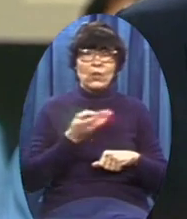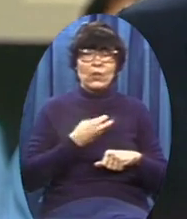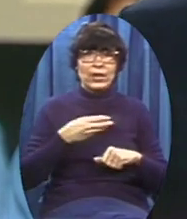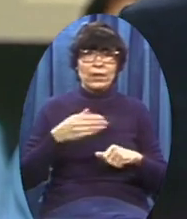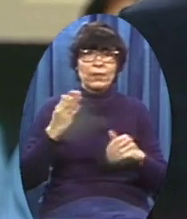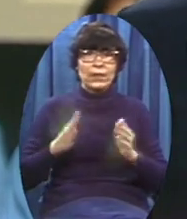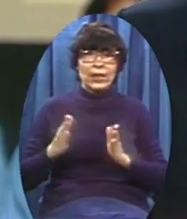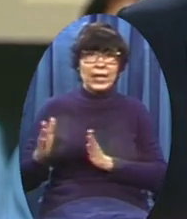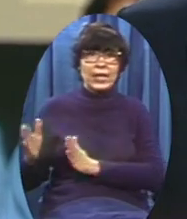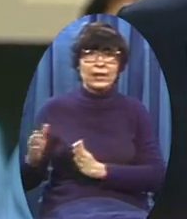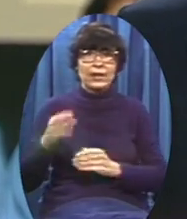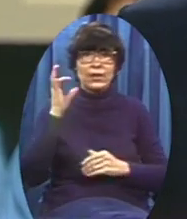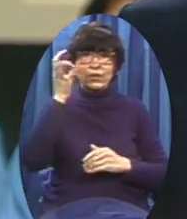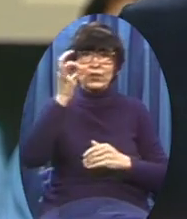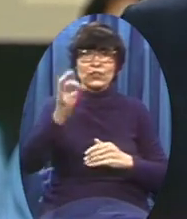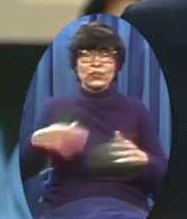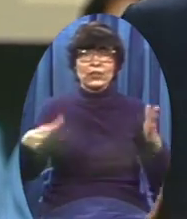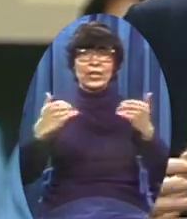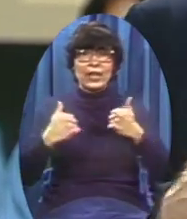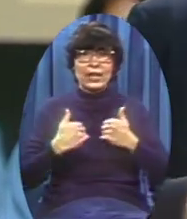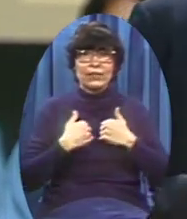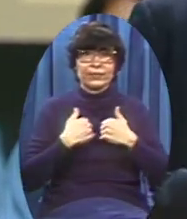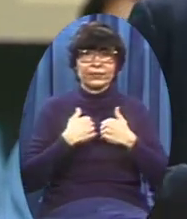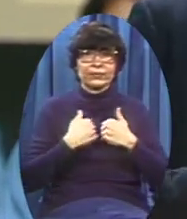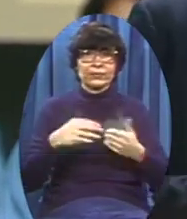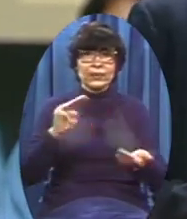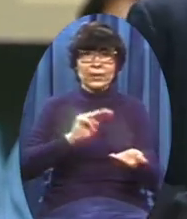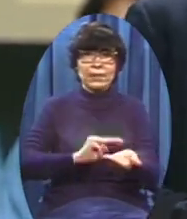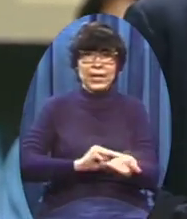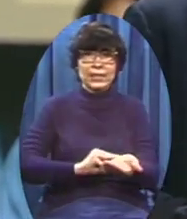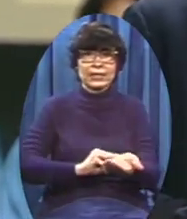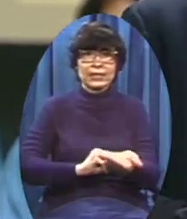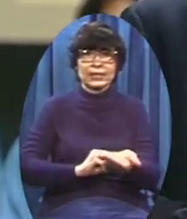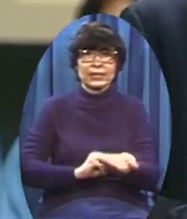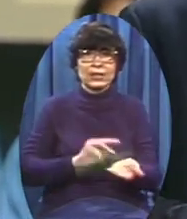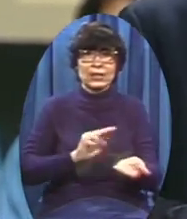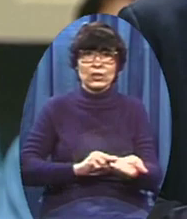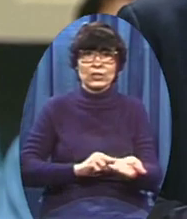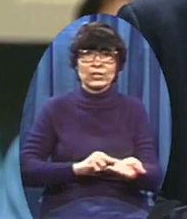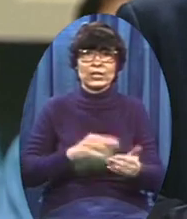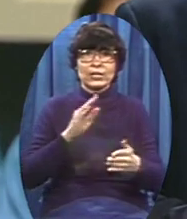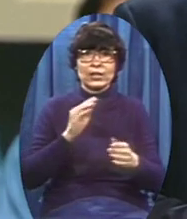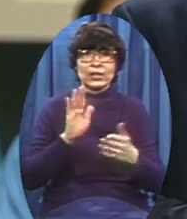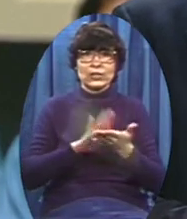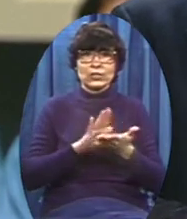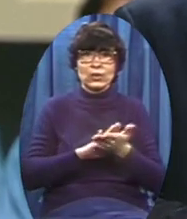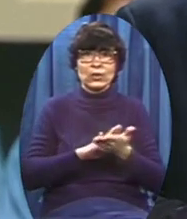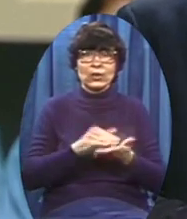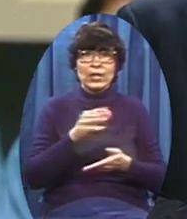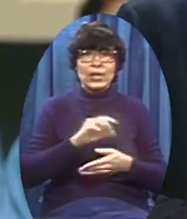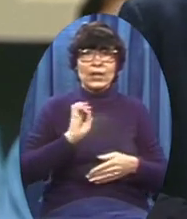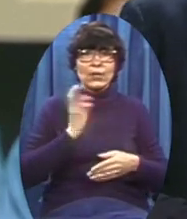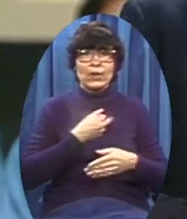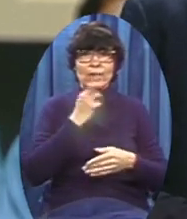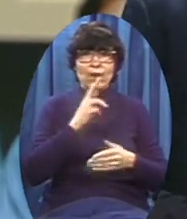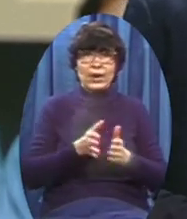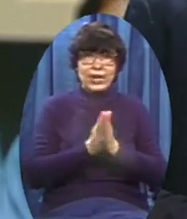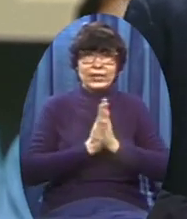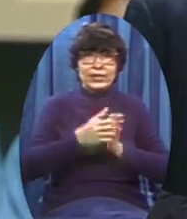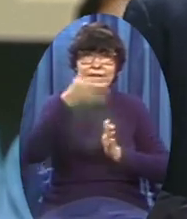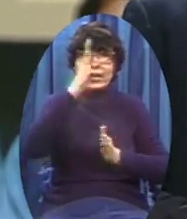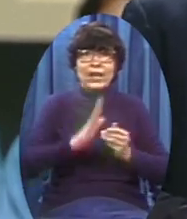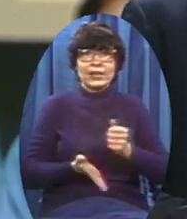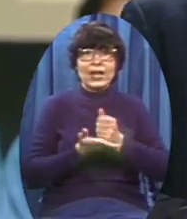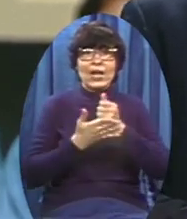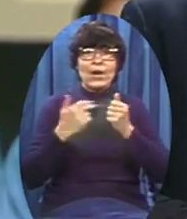accredited. A university right now, a fully accredited school. But we are asking God to help us train up the young men and young women who